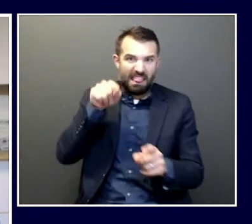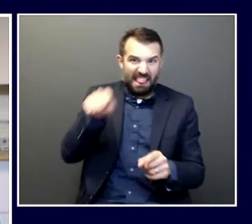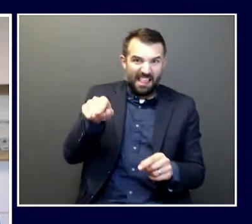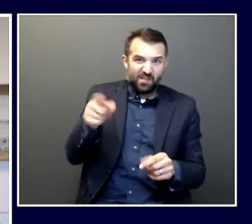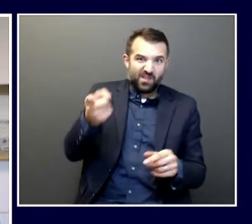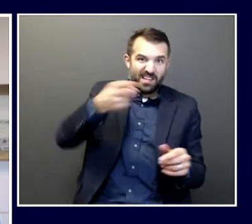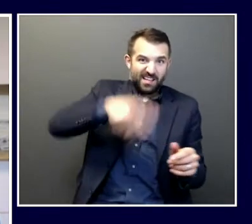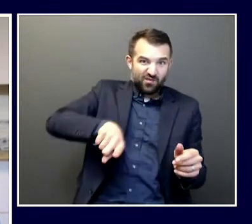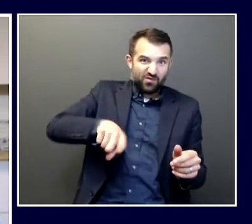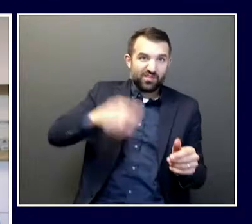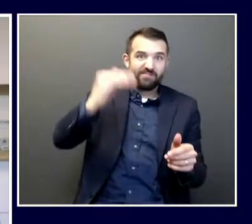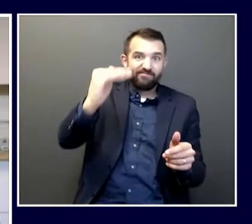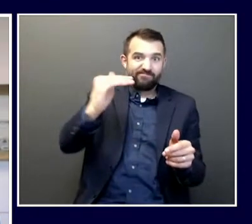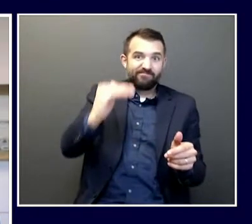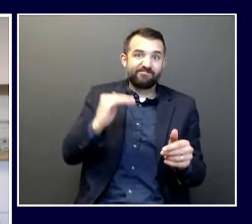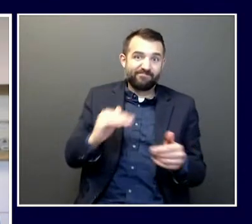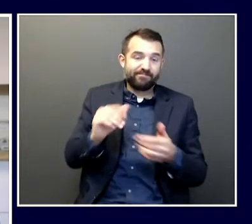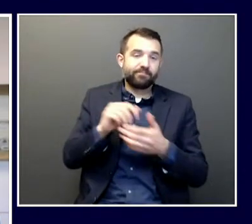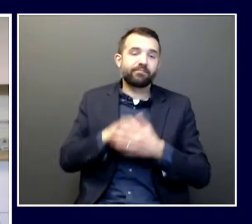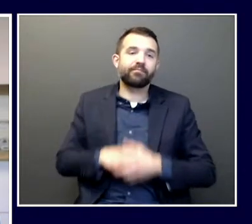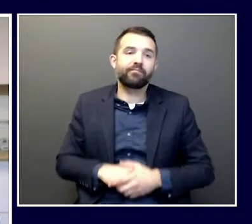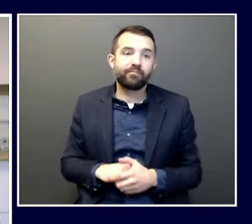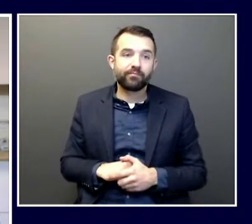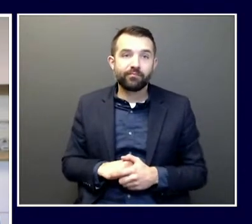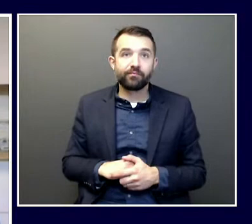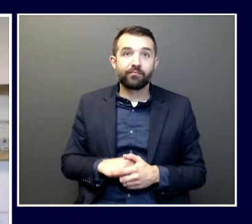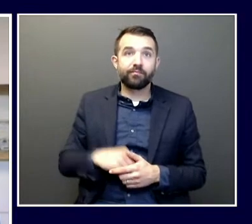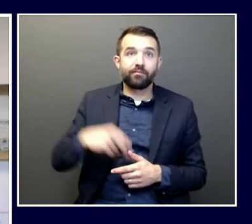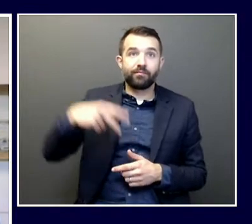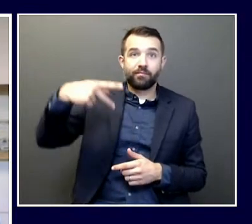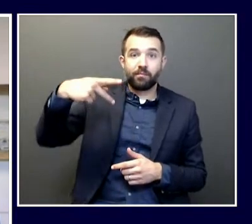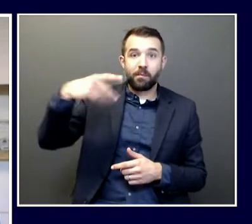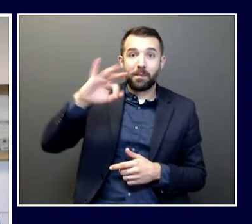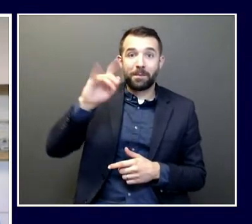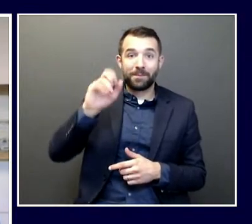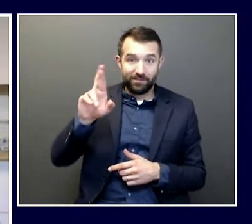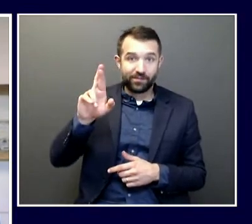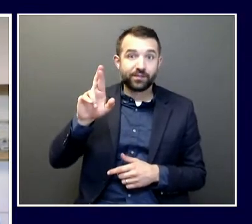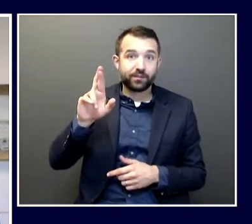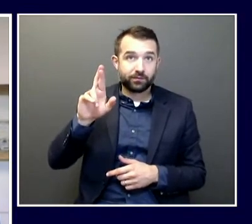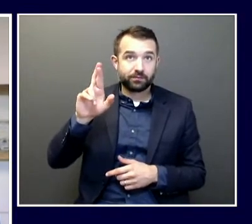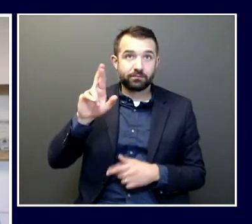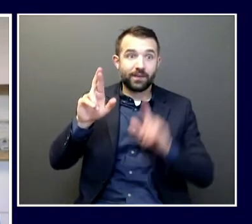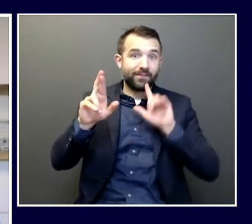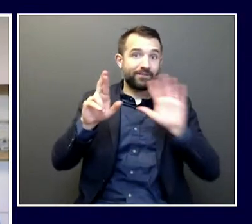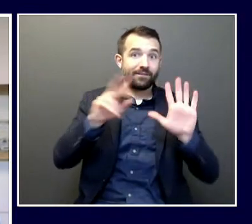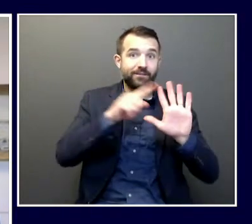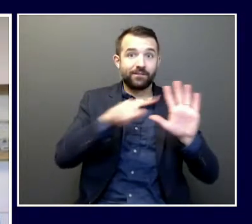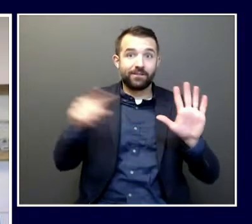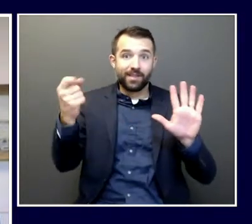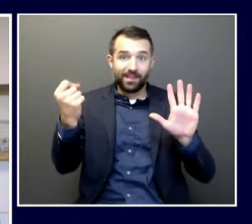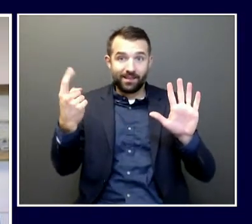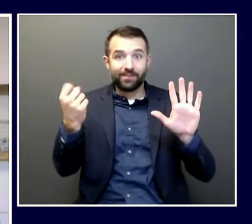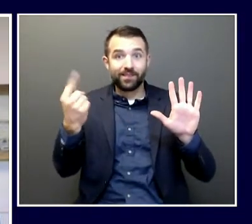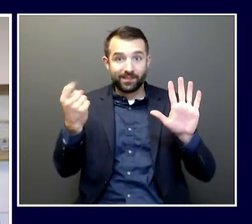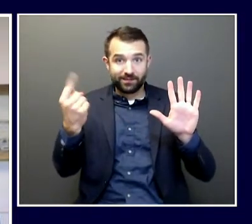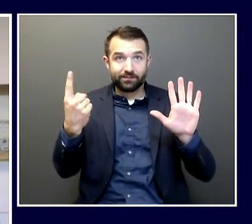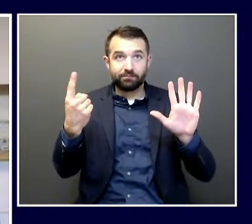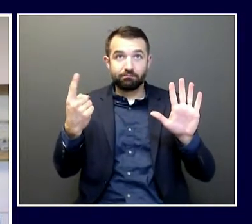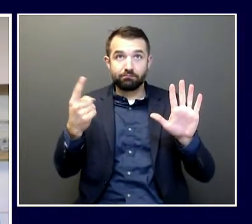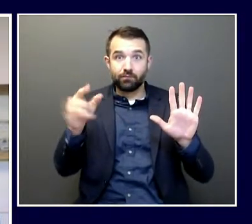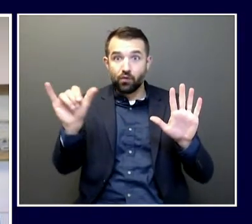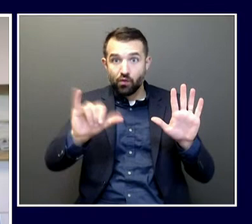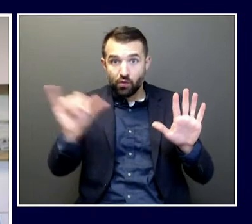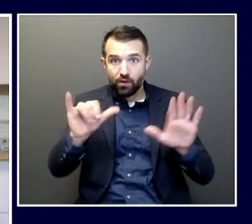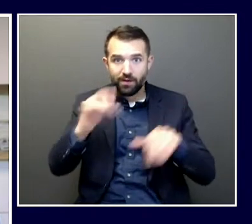talked about last week, the Pfizer vaccine for 5 to 11-year-olds is available in pharmacies across Maine,